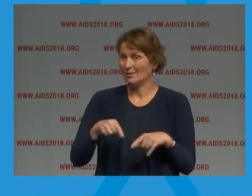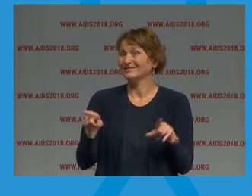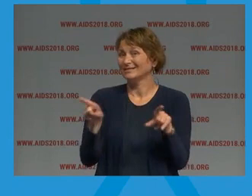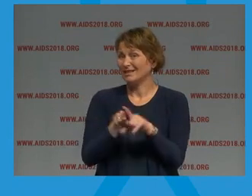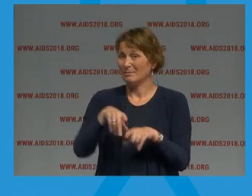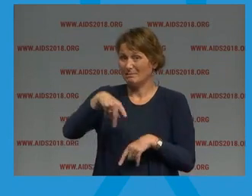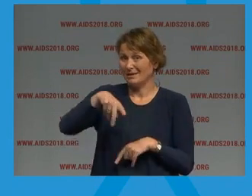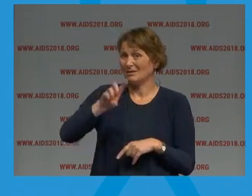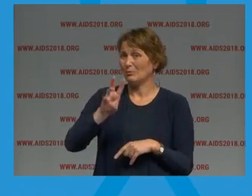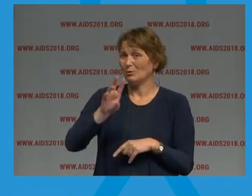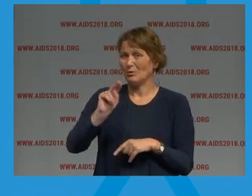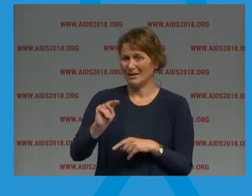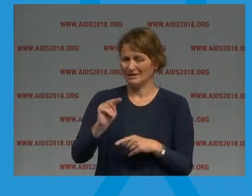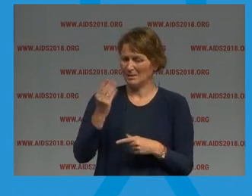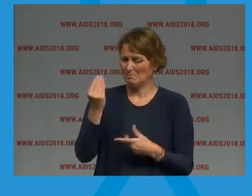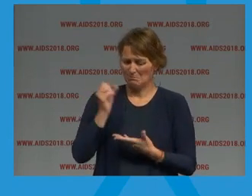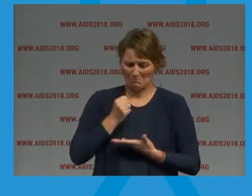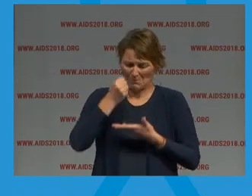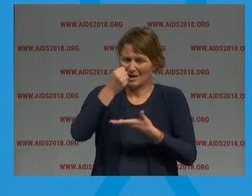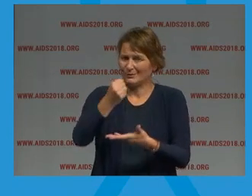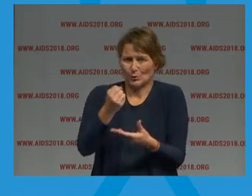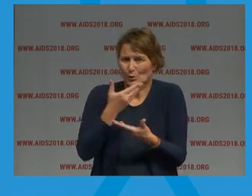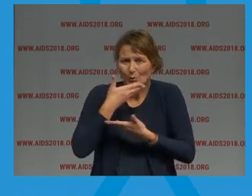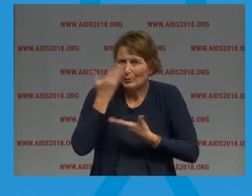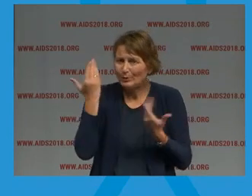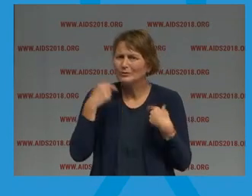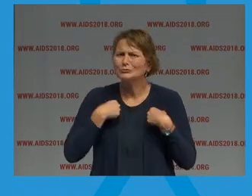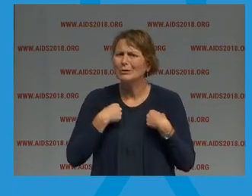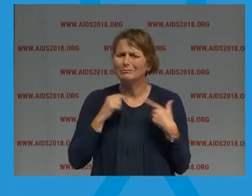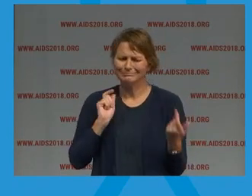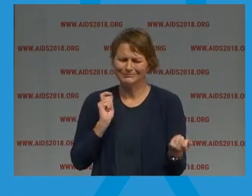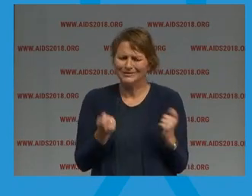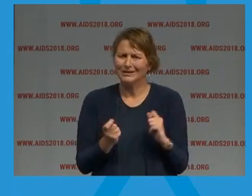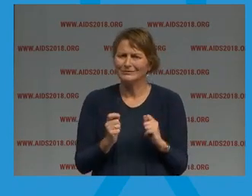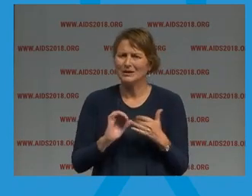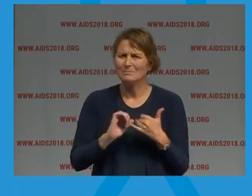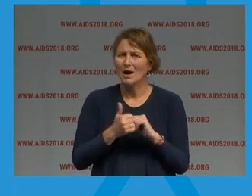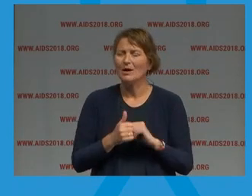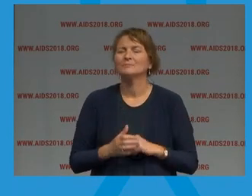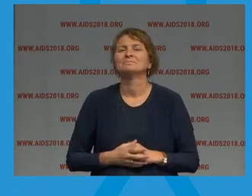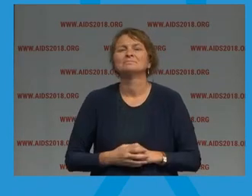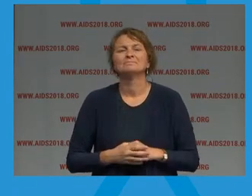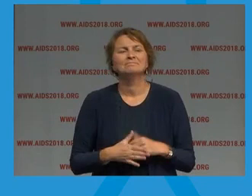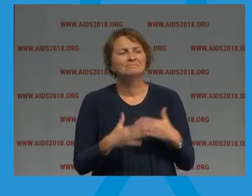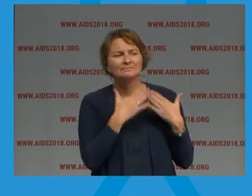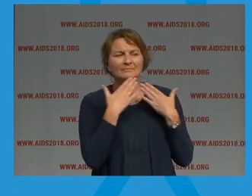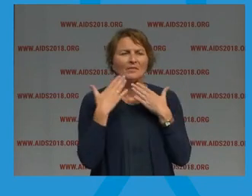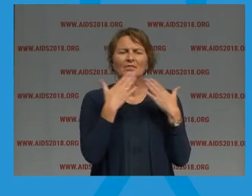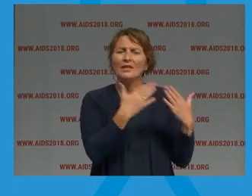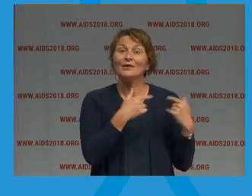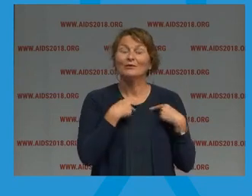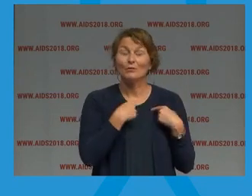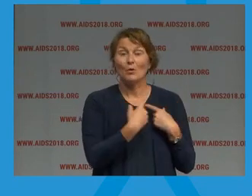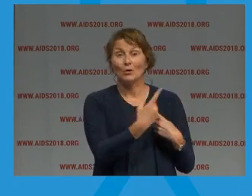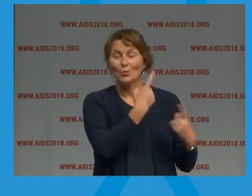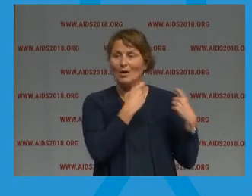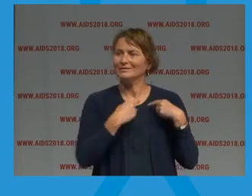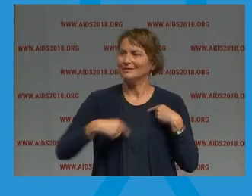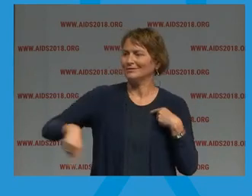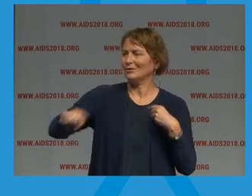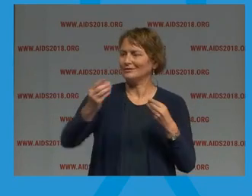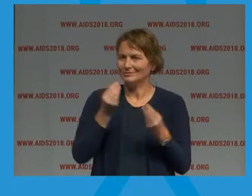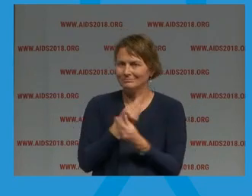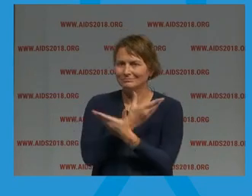to change this? Thank you so much for the question, Yvette, and for helping to convene all of us. And